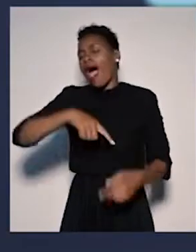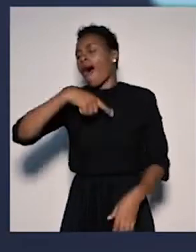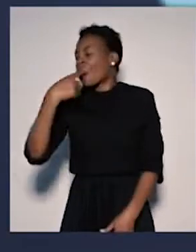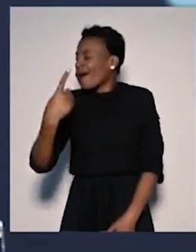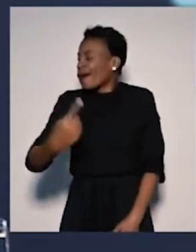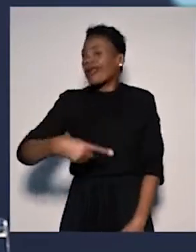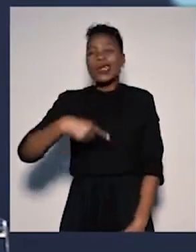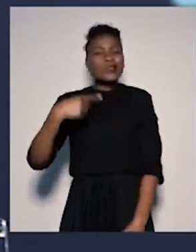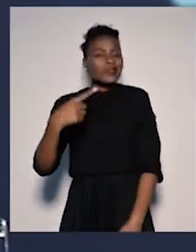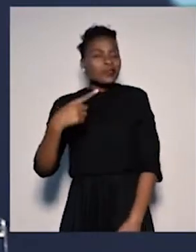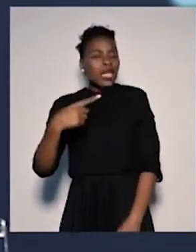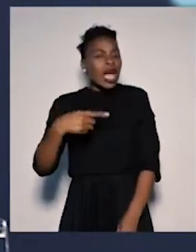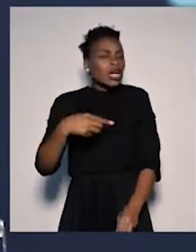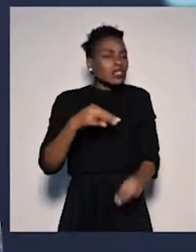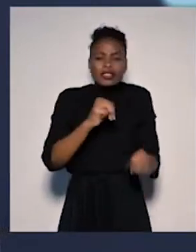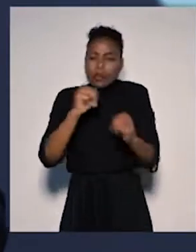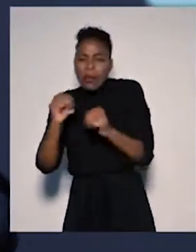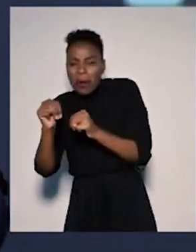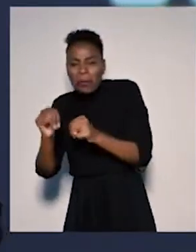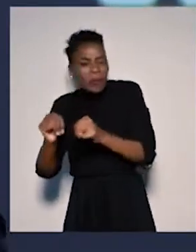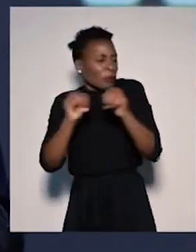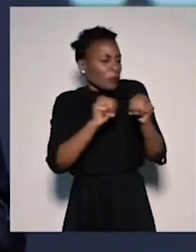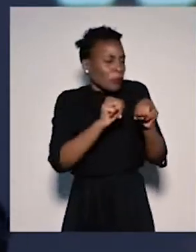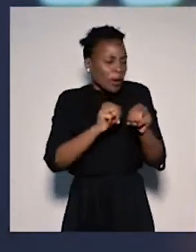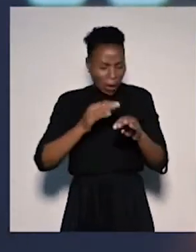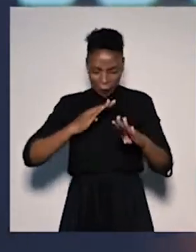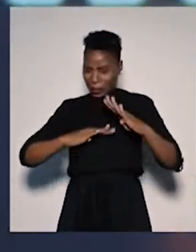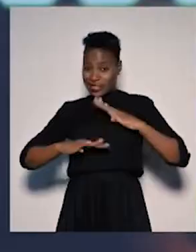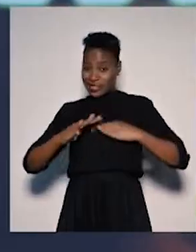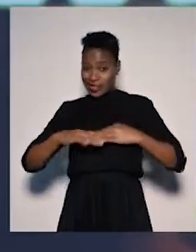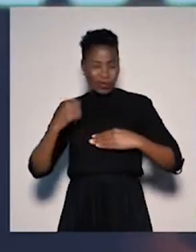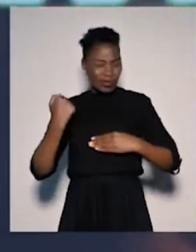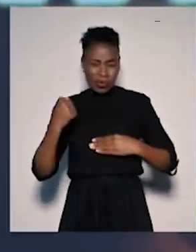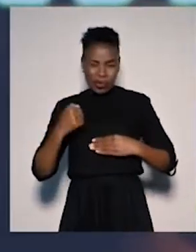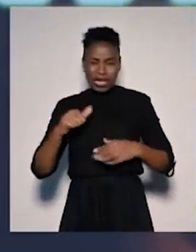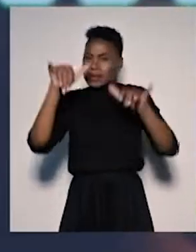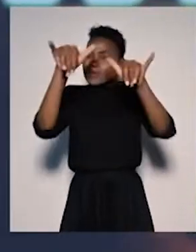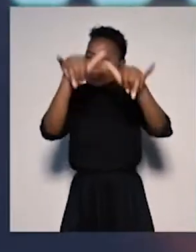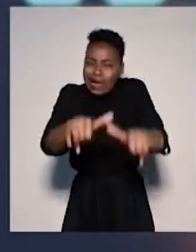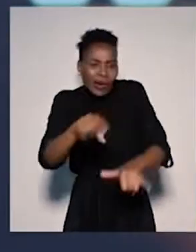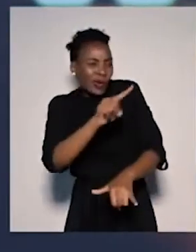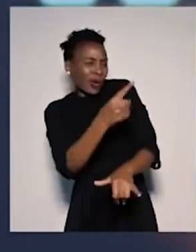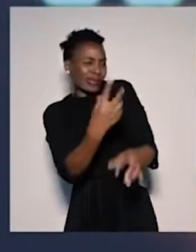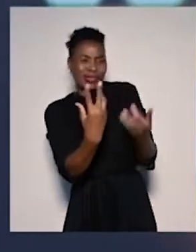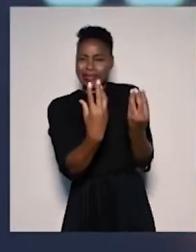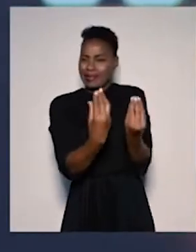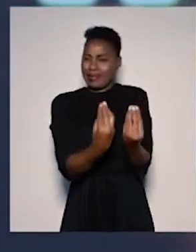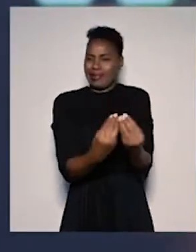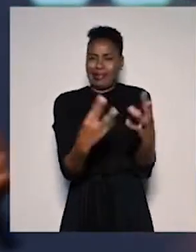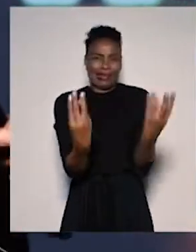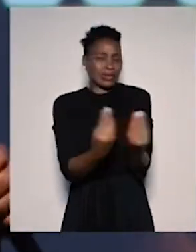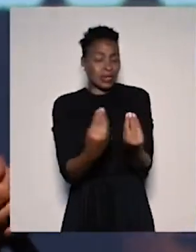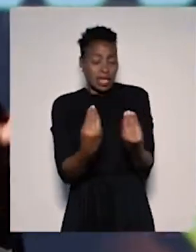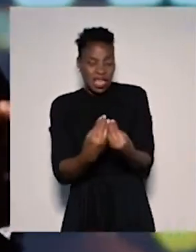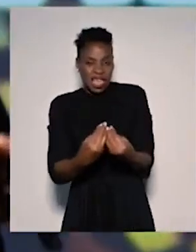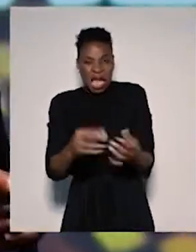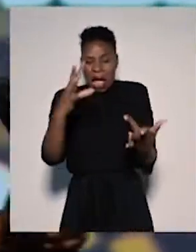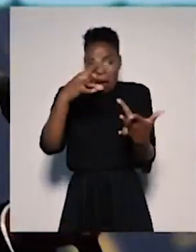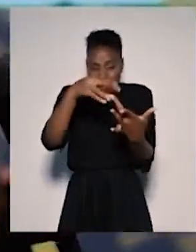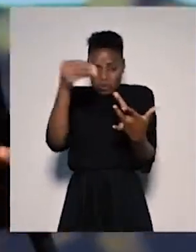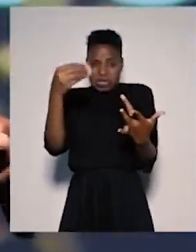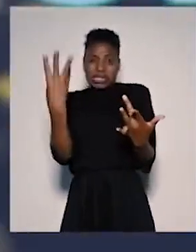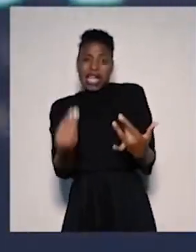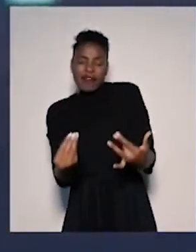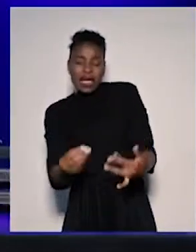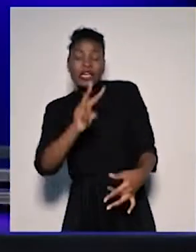are shifting from one thing to the other. They're not patient enough to stay with one thing. They have options. So at the end of their lives, they've done